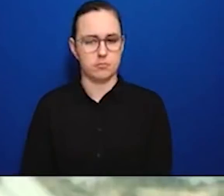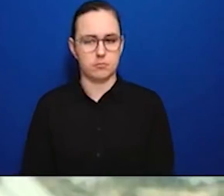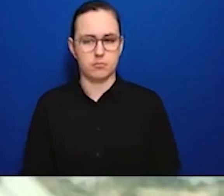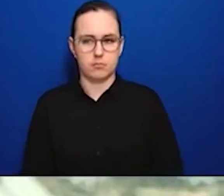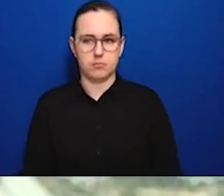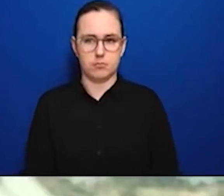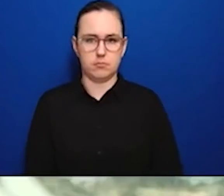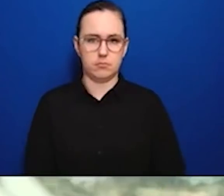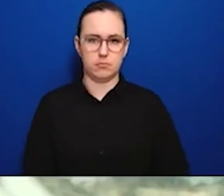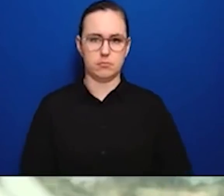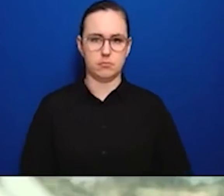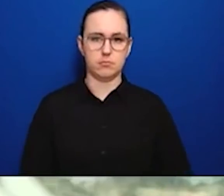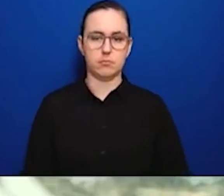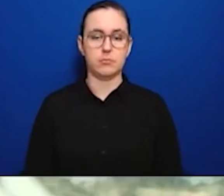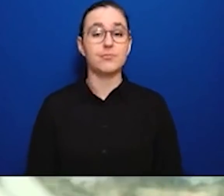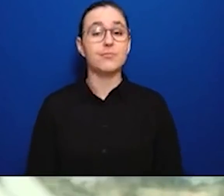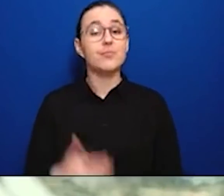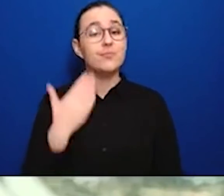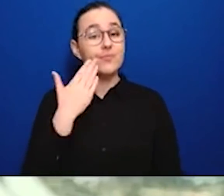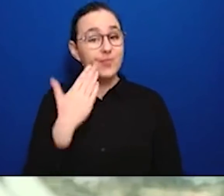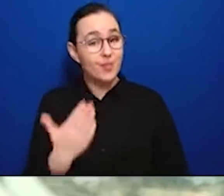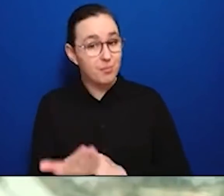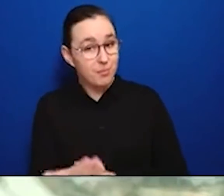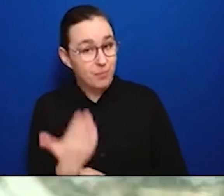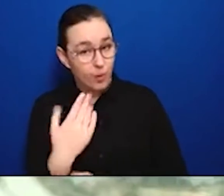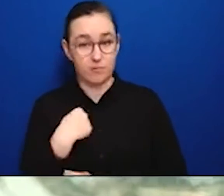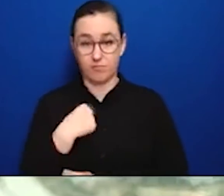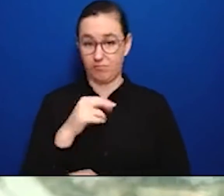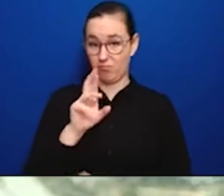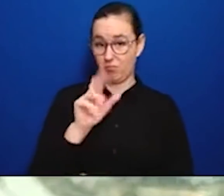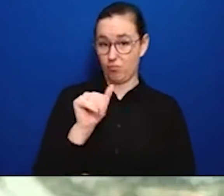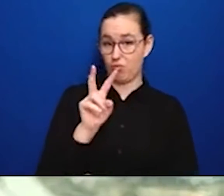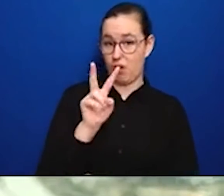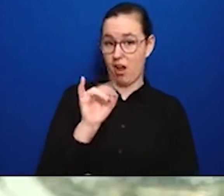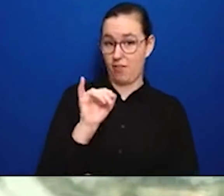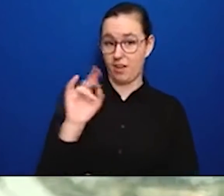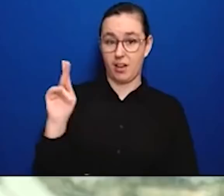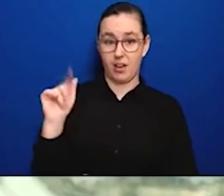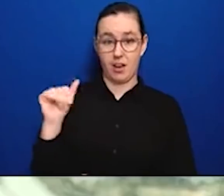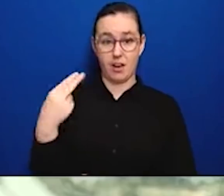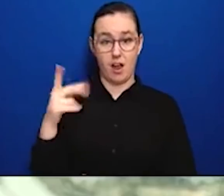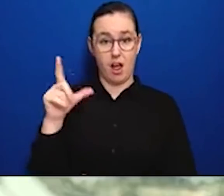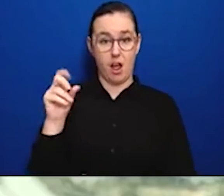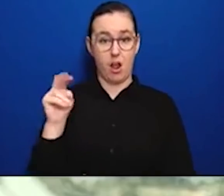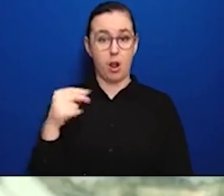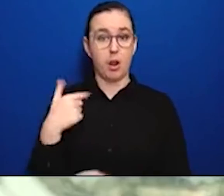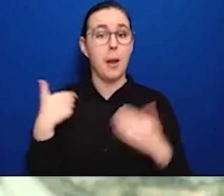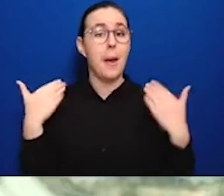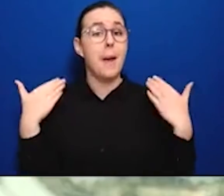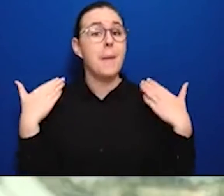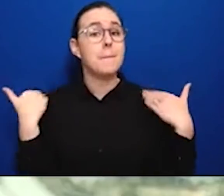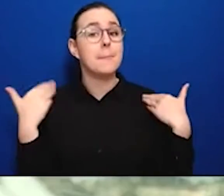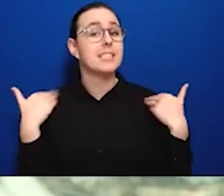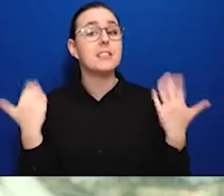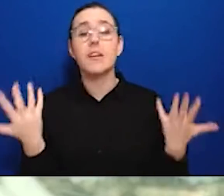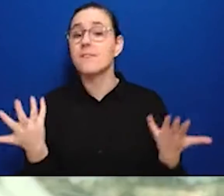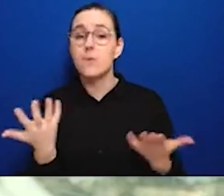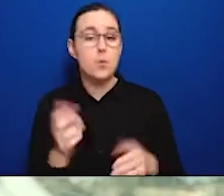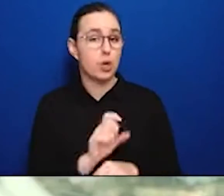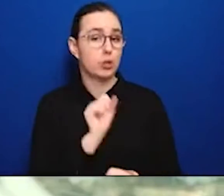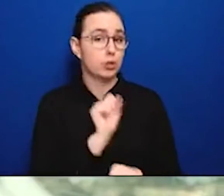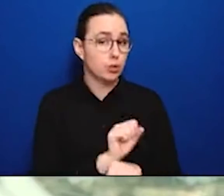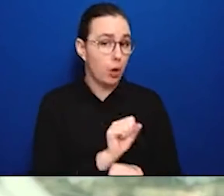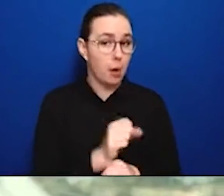Good morning. I'm Ravi Kahlon, BC's Minister for Jobs, Economic Recovery and Innovation, and I'd like to begin by acknowledging that we are